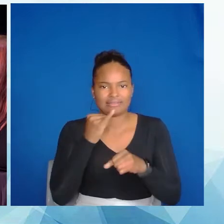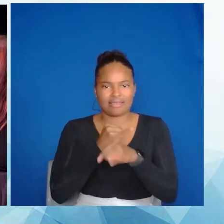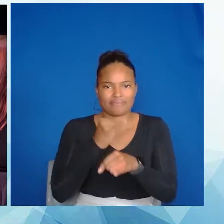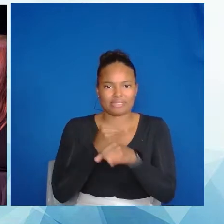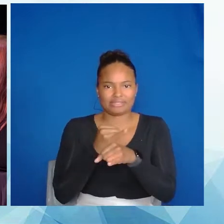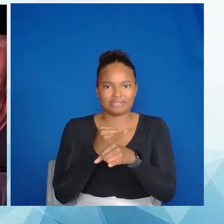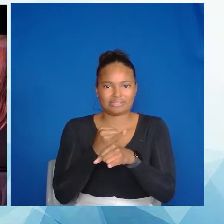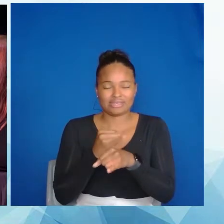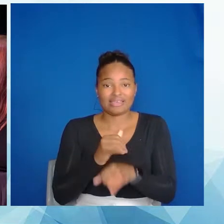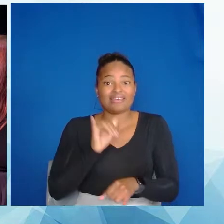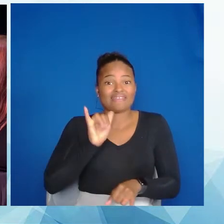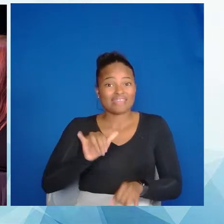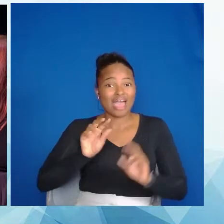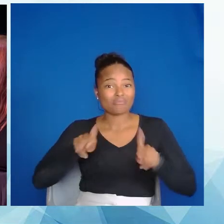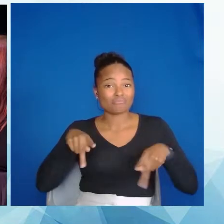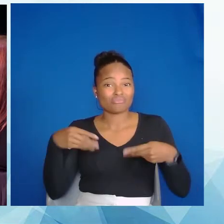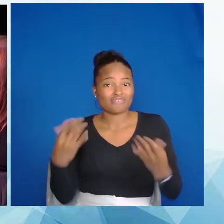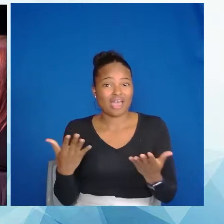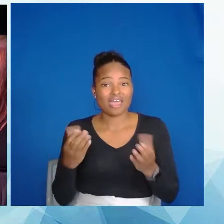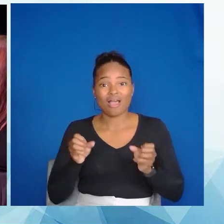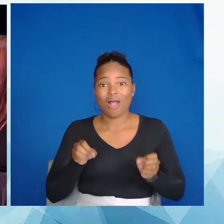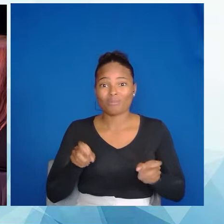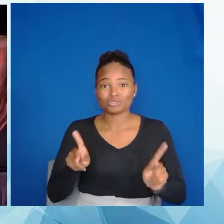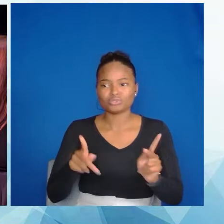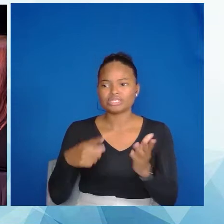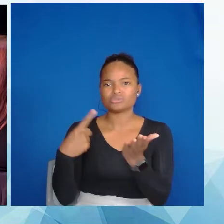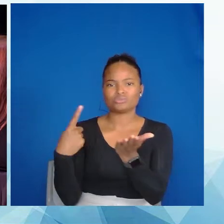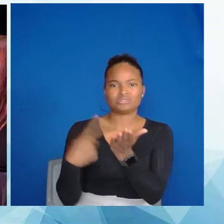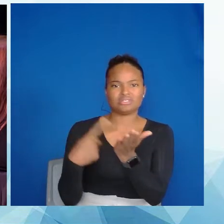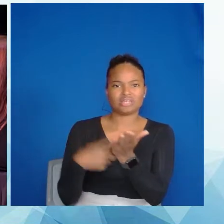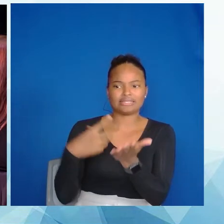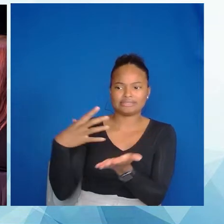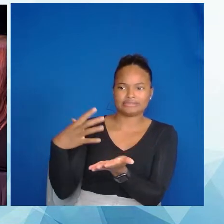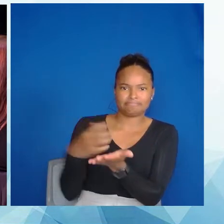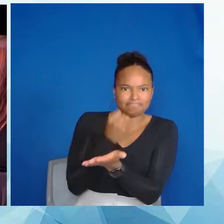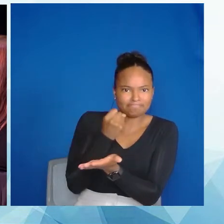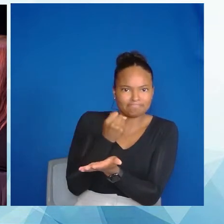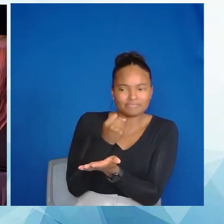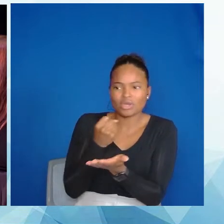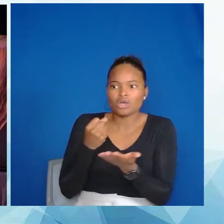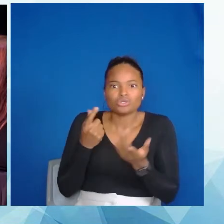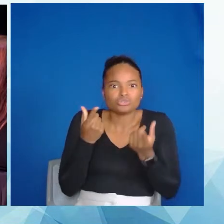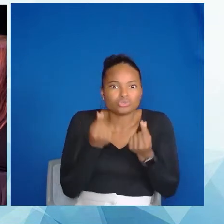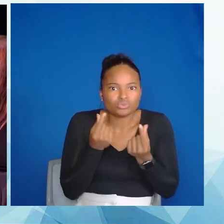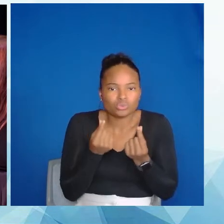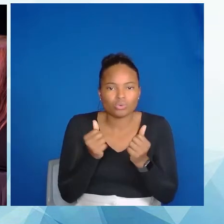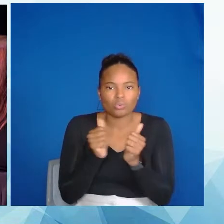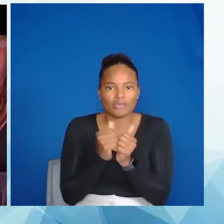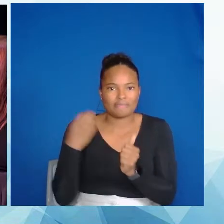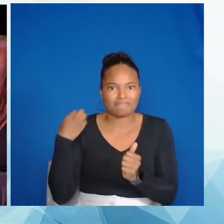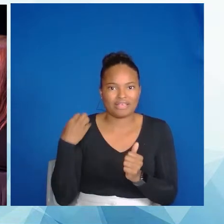us an opportunity to discuss with the 2 of them about what it is that we need to do with our master facility and